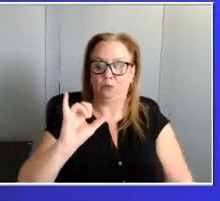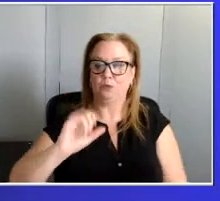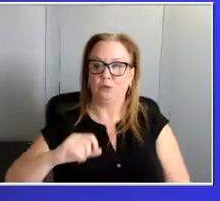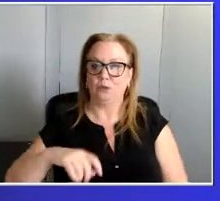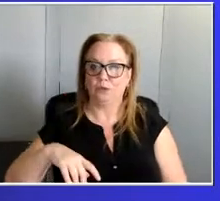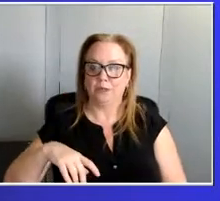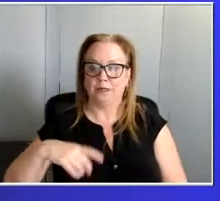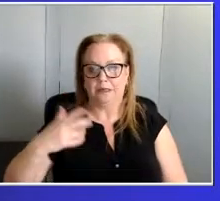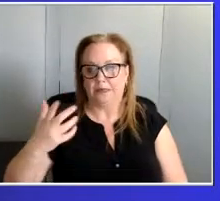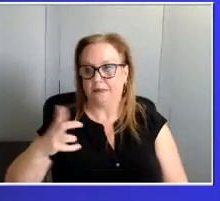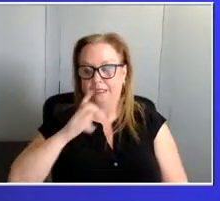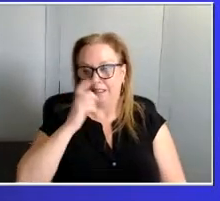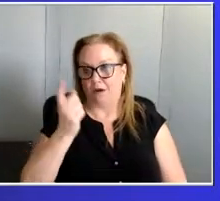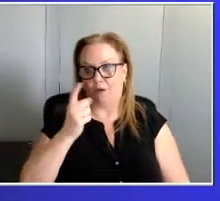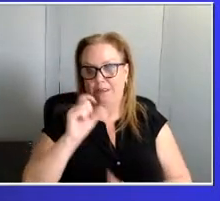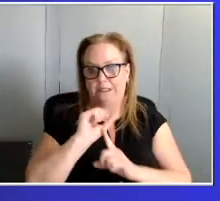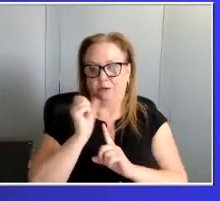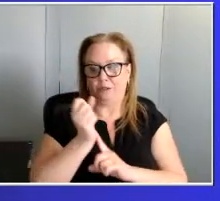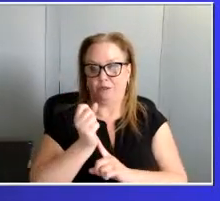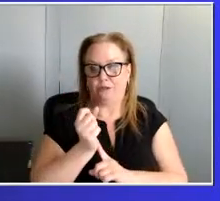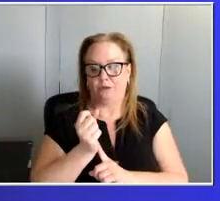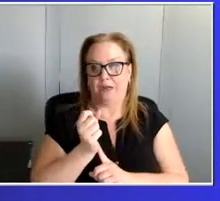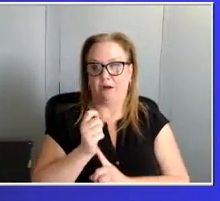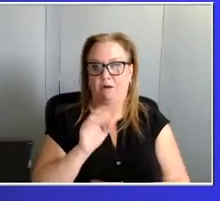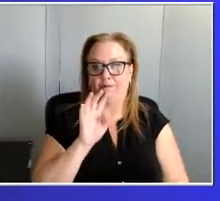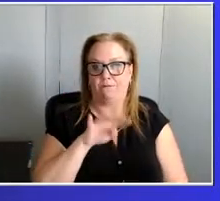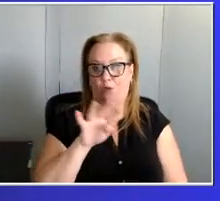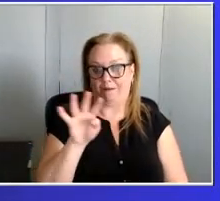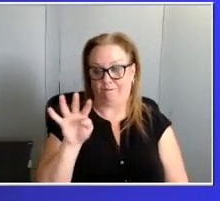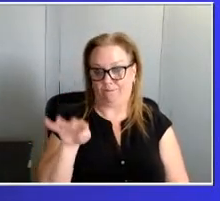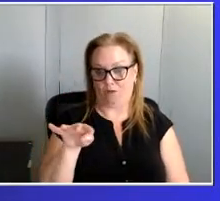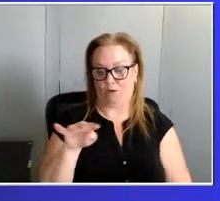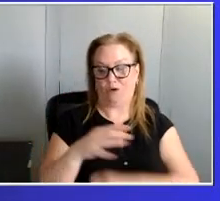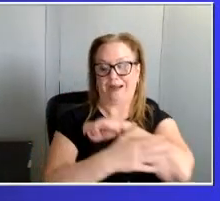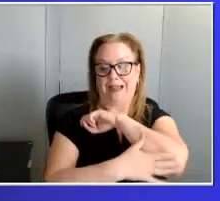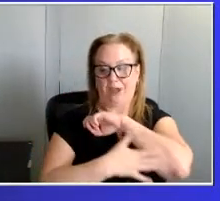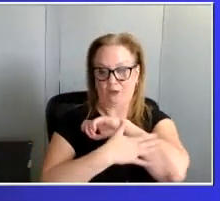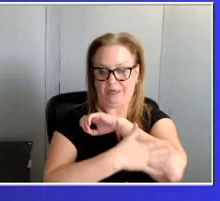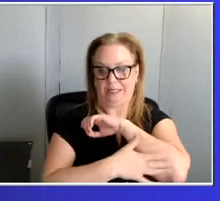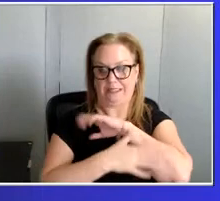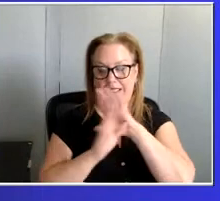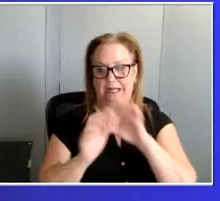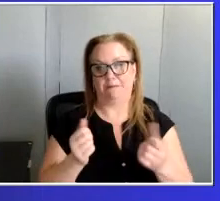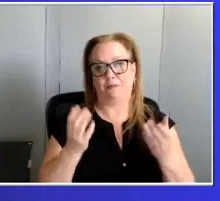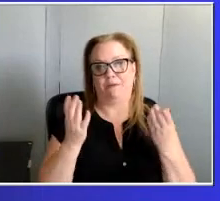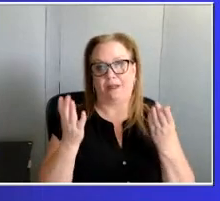that's not always the case. So we're down to 44 counties that can provide